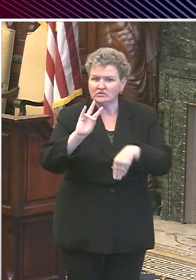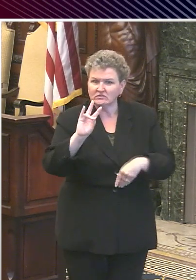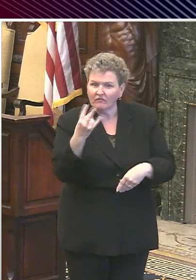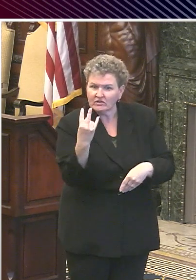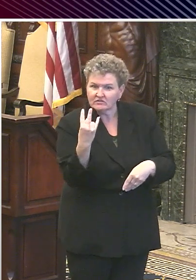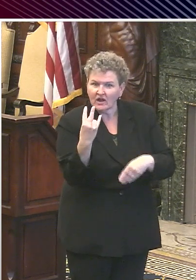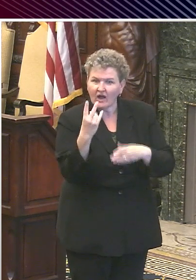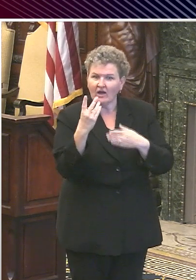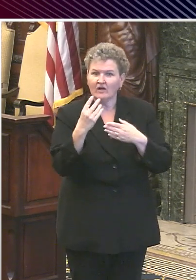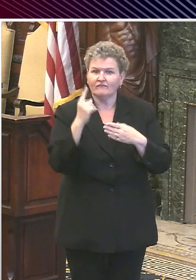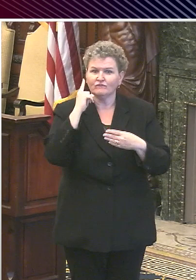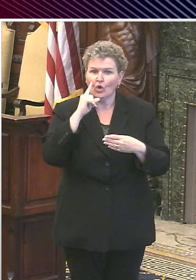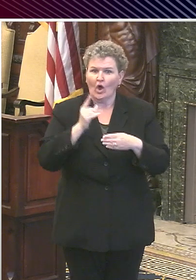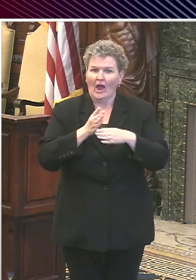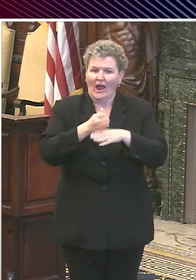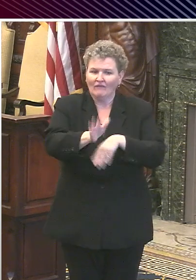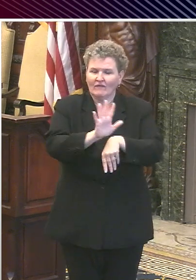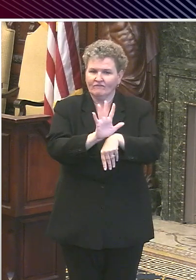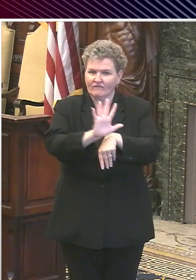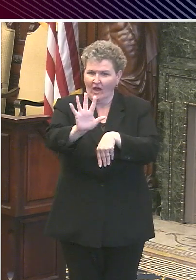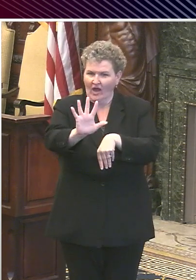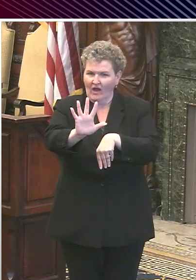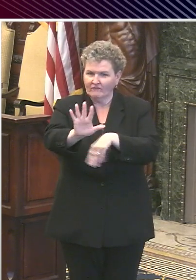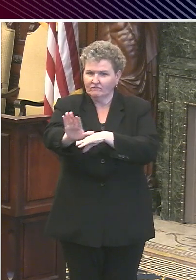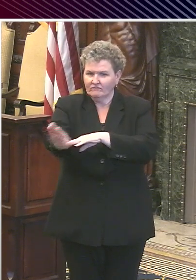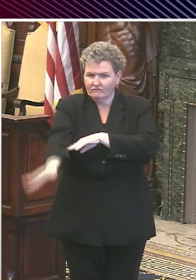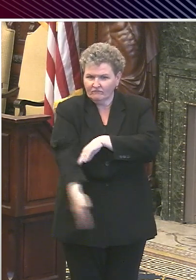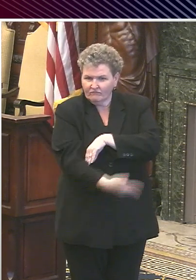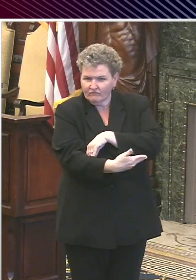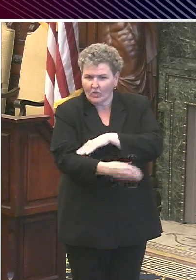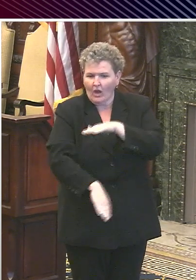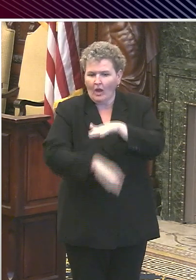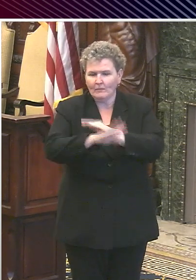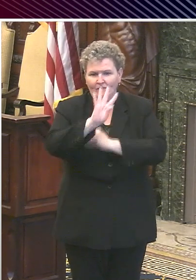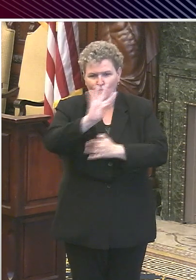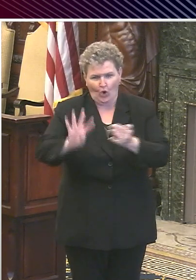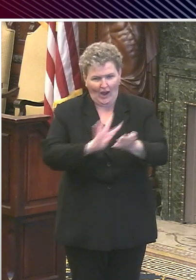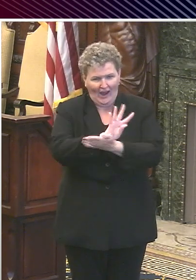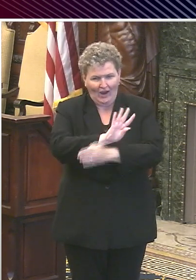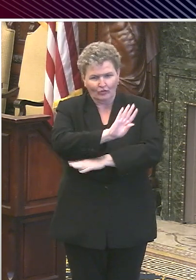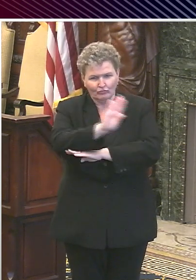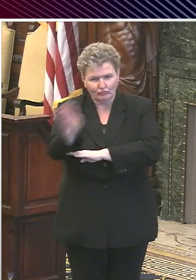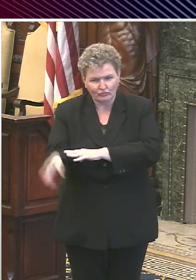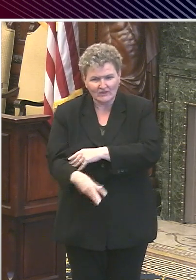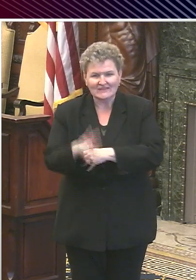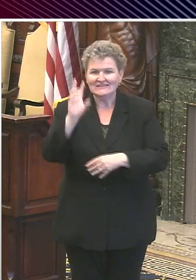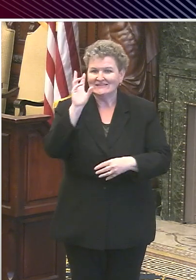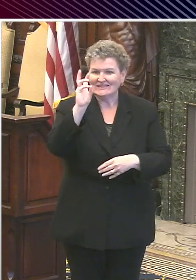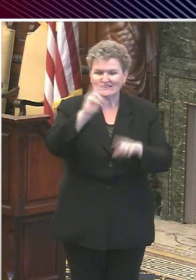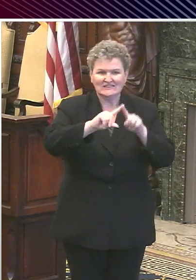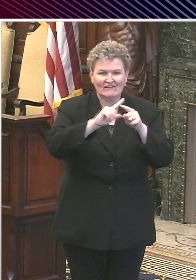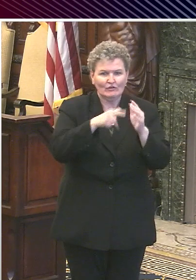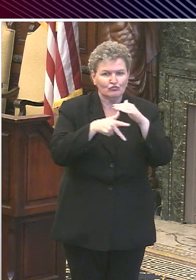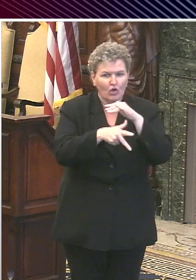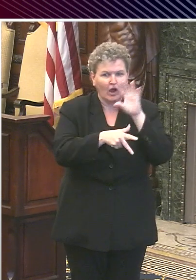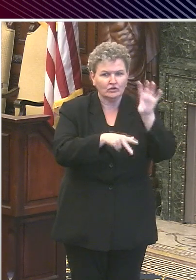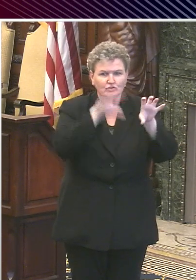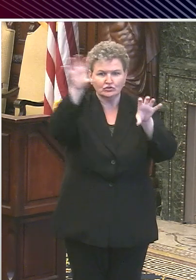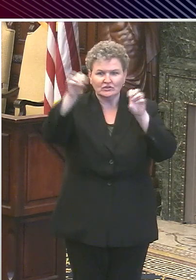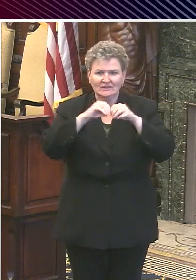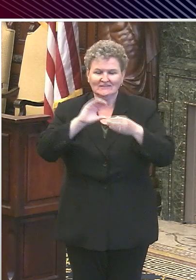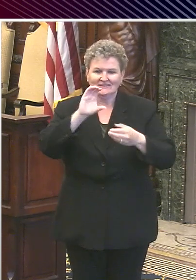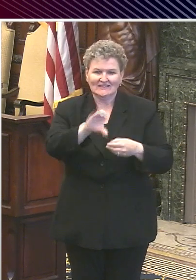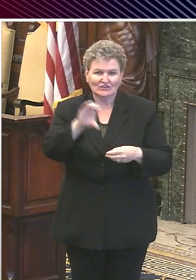parking rate after 5 p.m. at 6 authority-operated garages in Center City. $7 flat